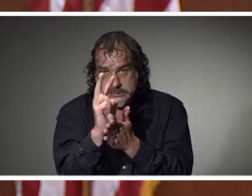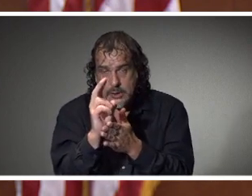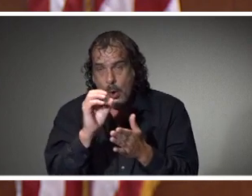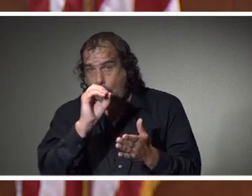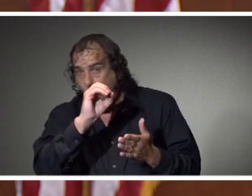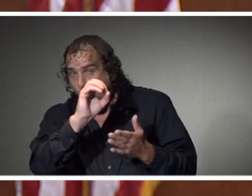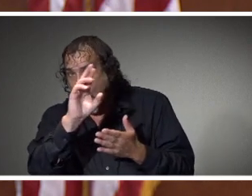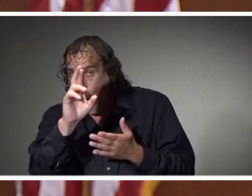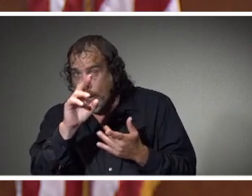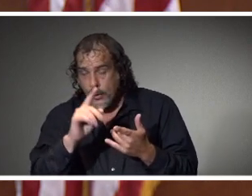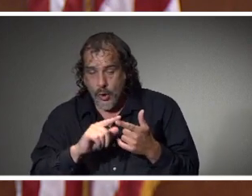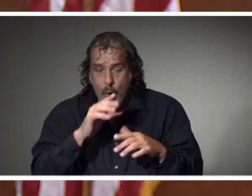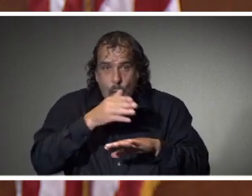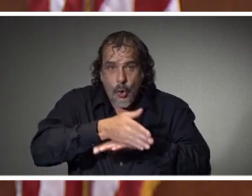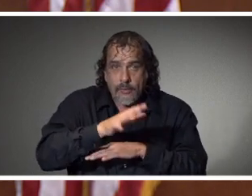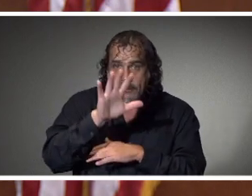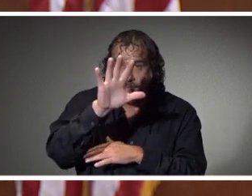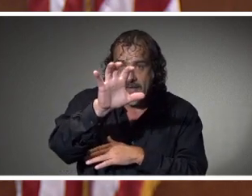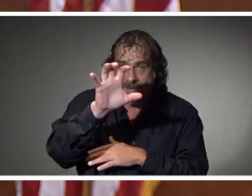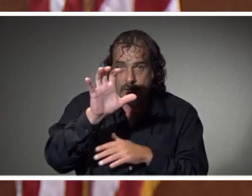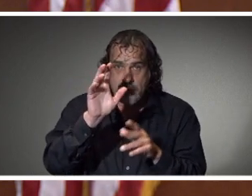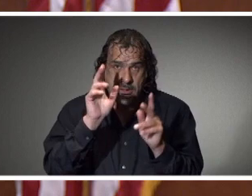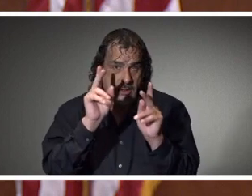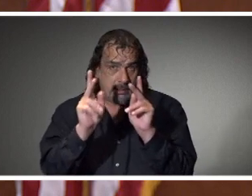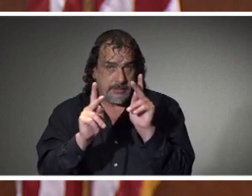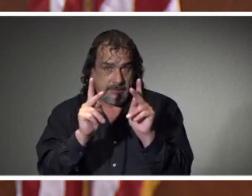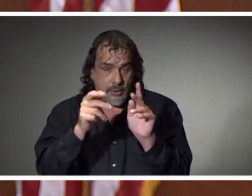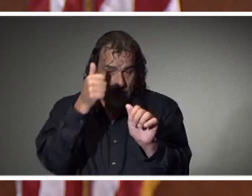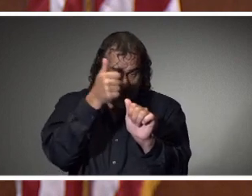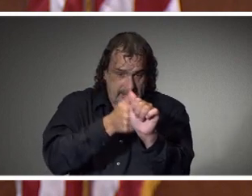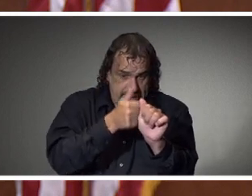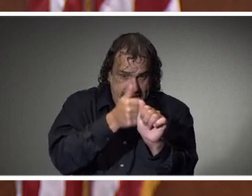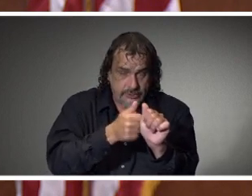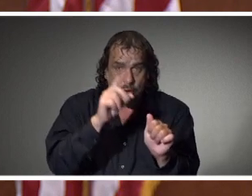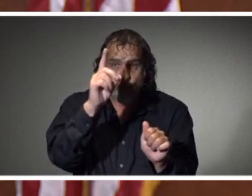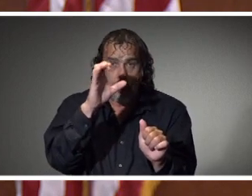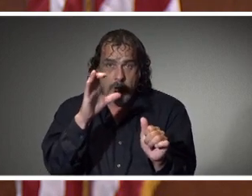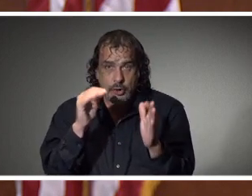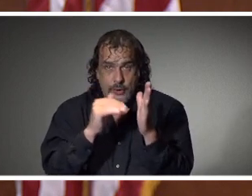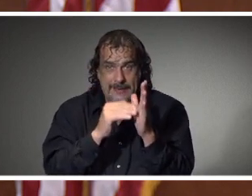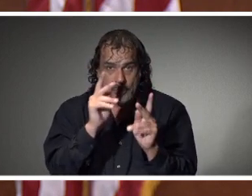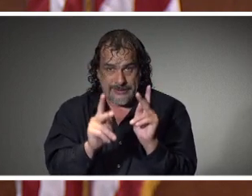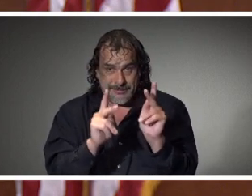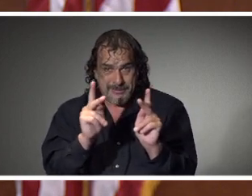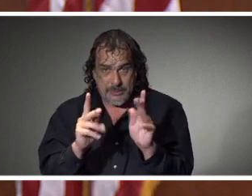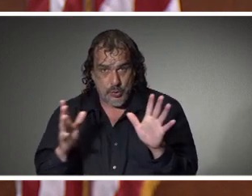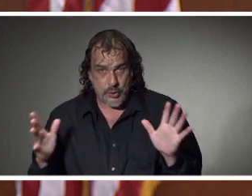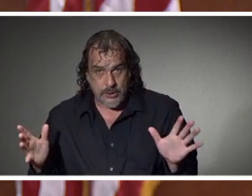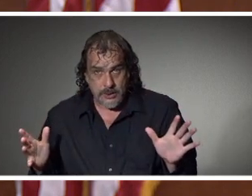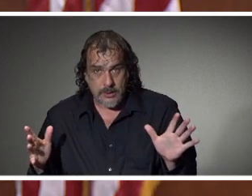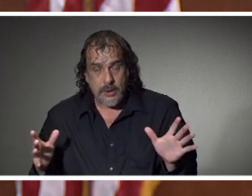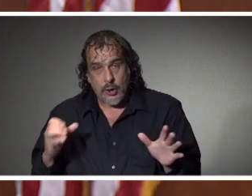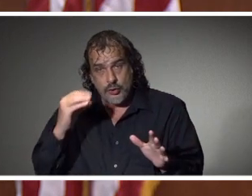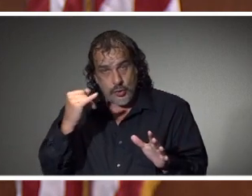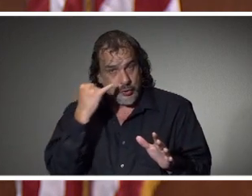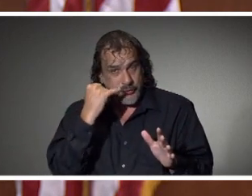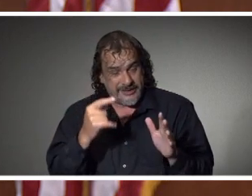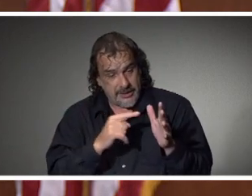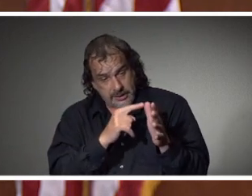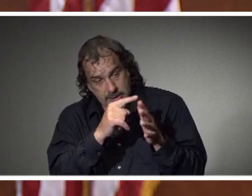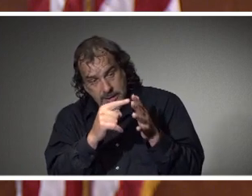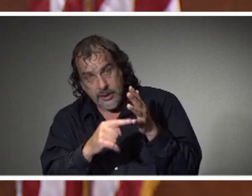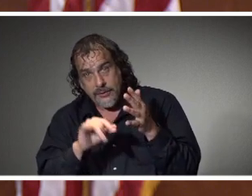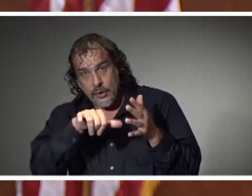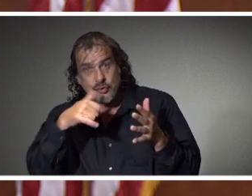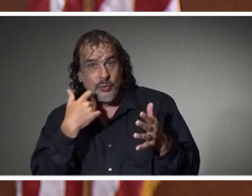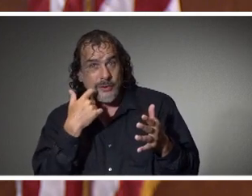or over 500 per 100,000 residents. And so you see that those 9